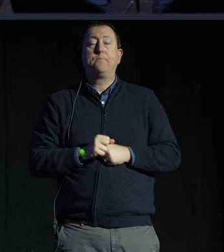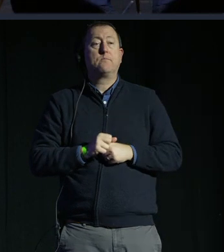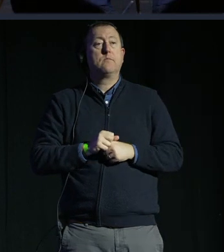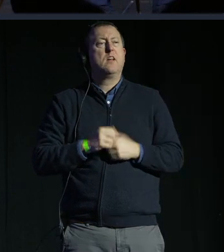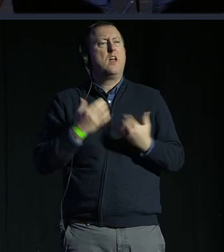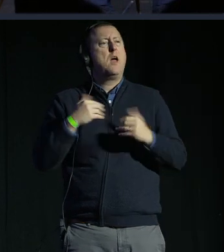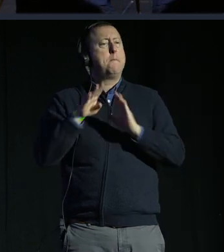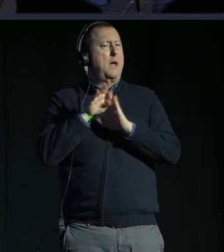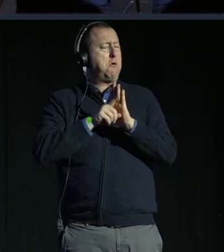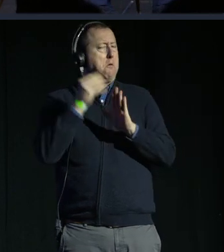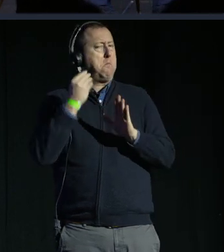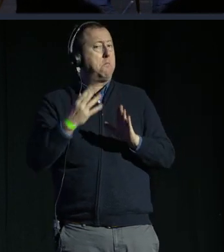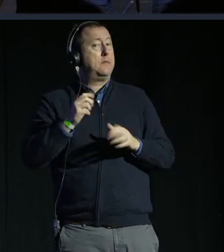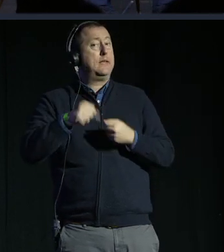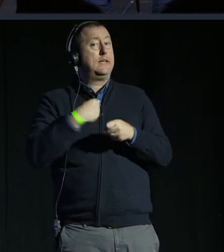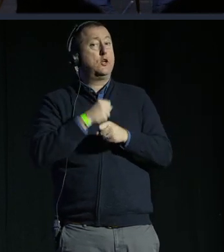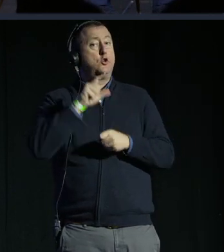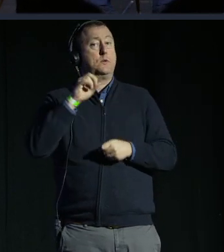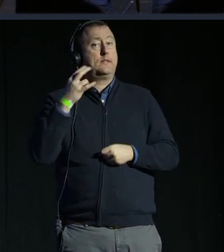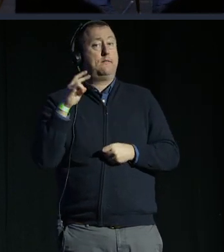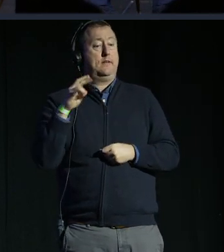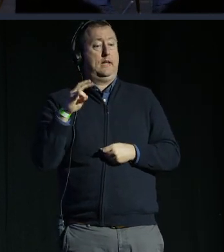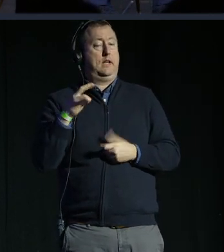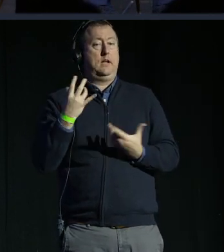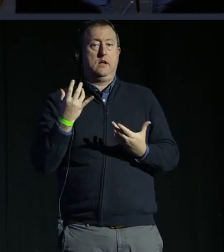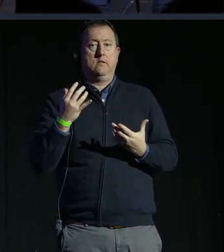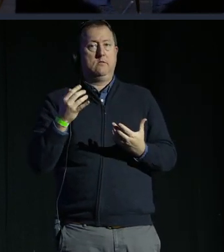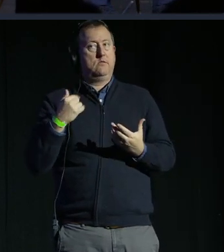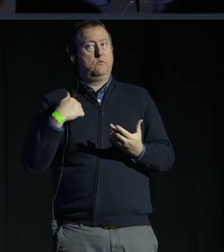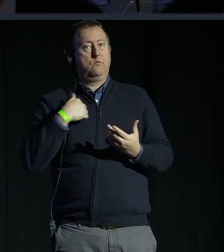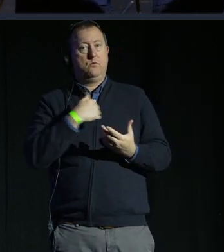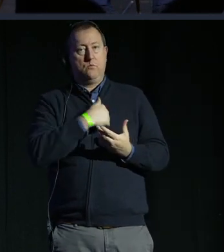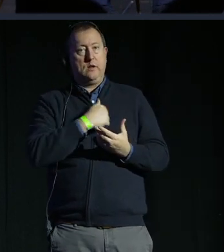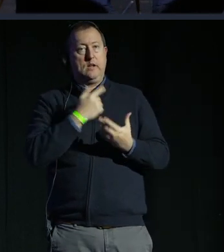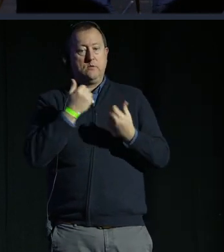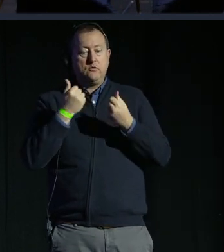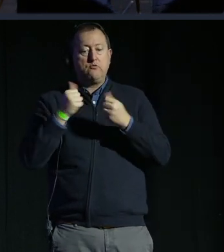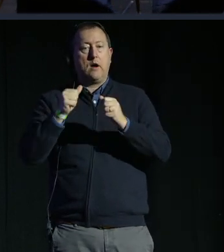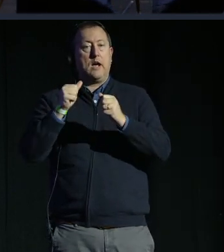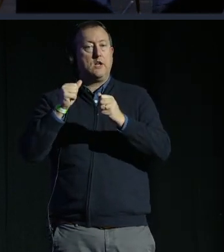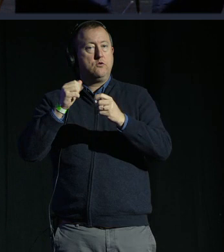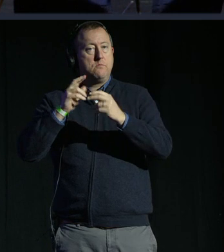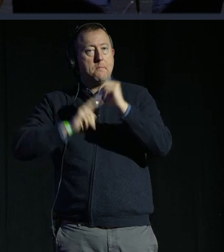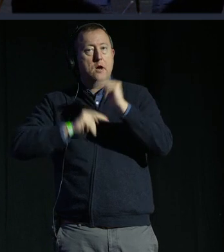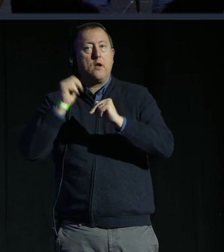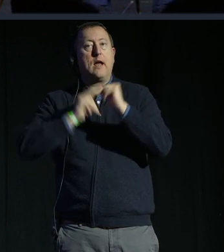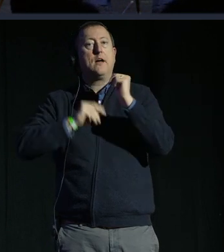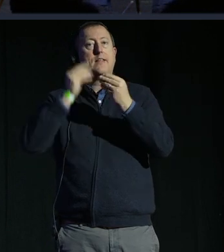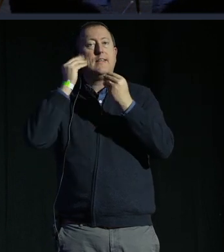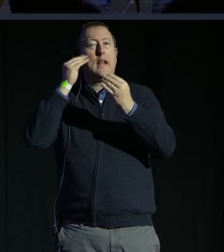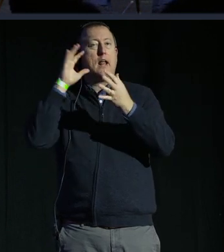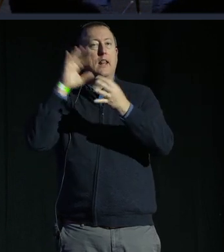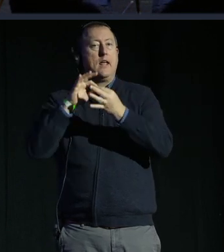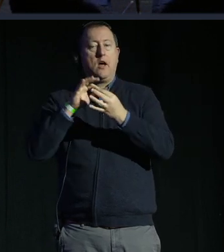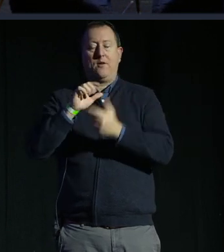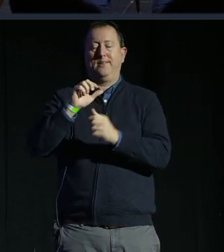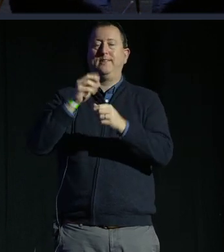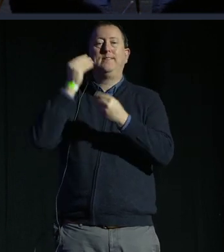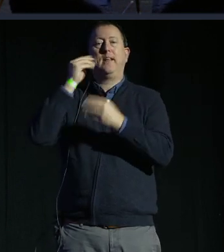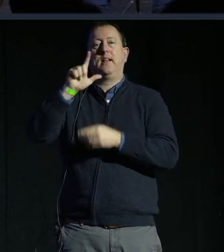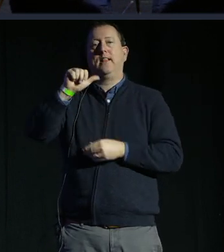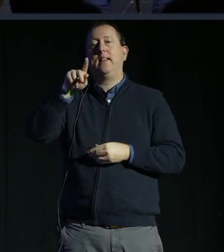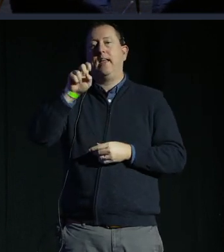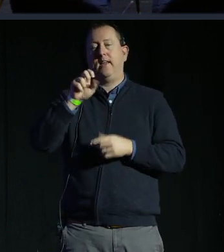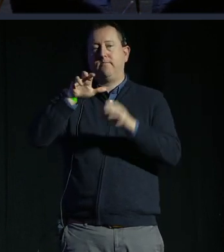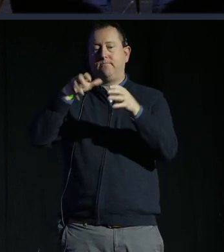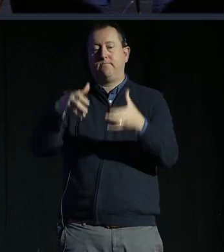around 2017, as with many at that time, we went down a route trying to build out a data lake. Had some moderate success. We